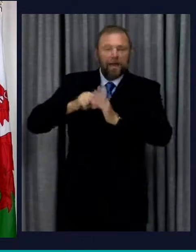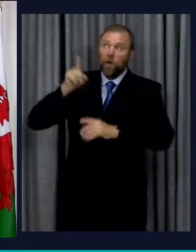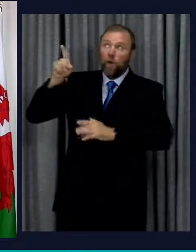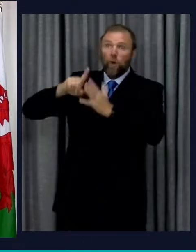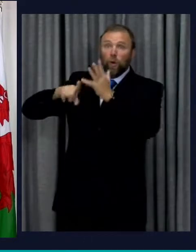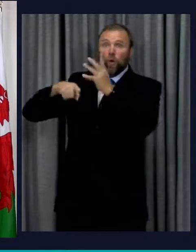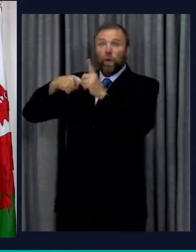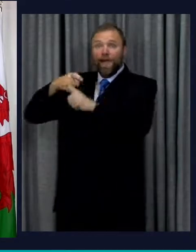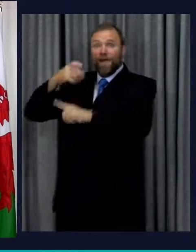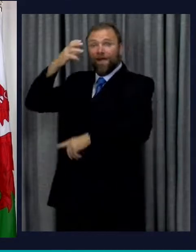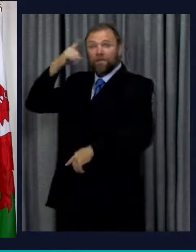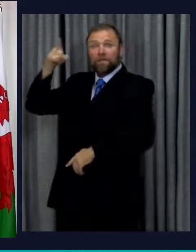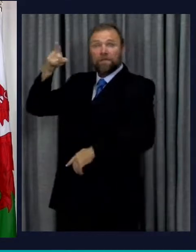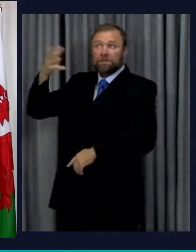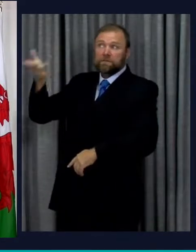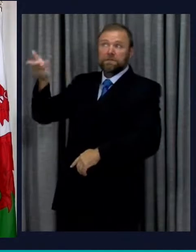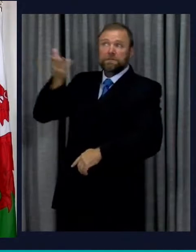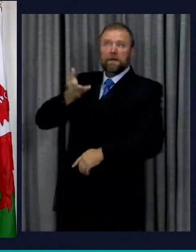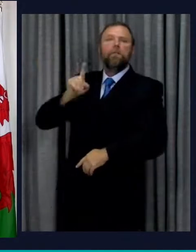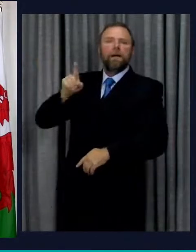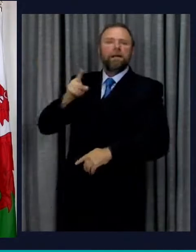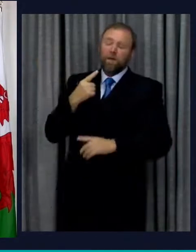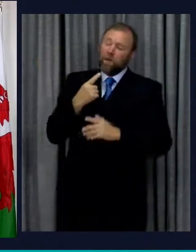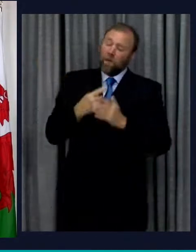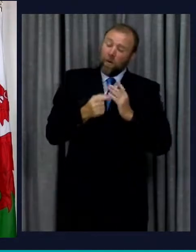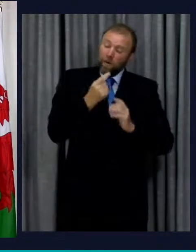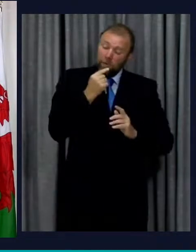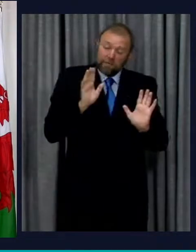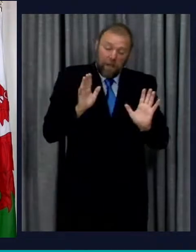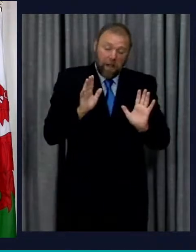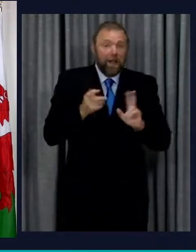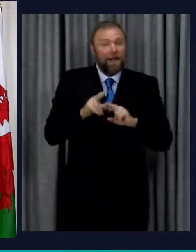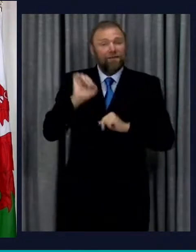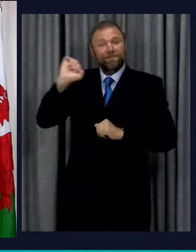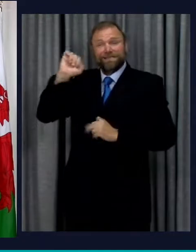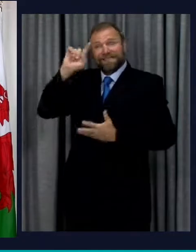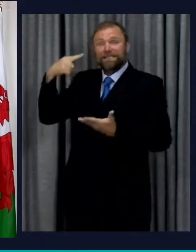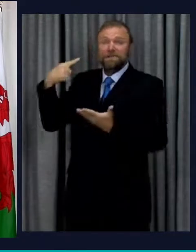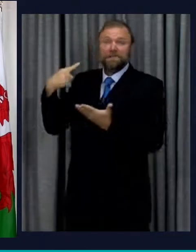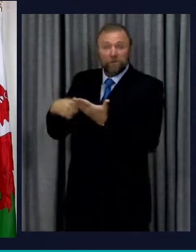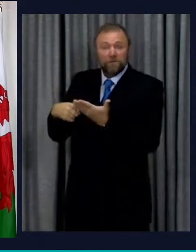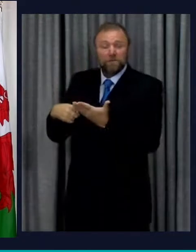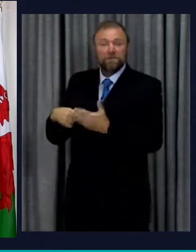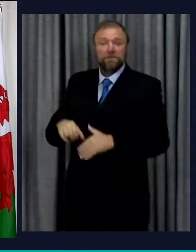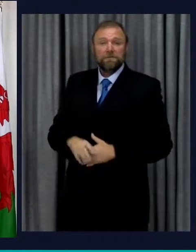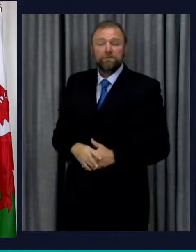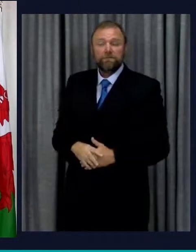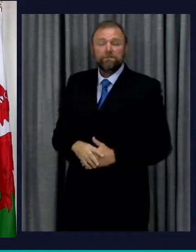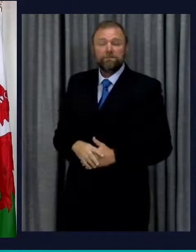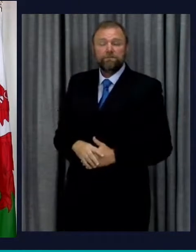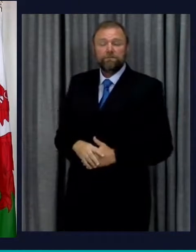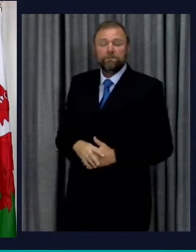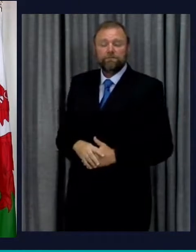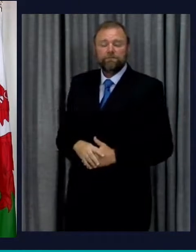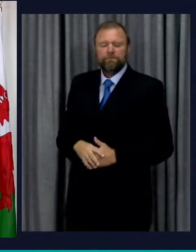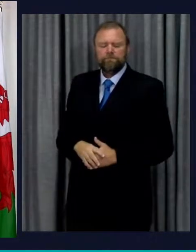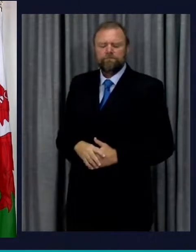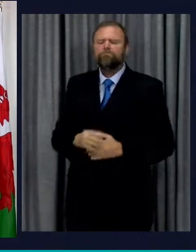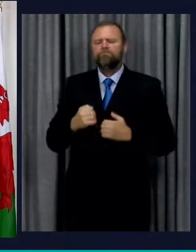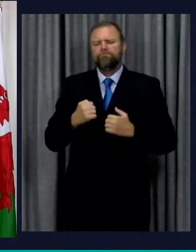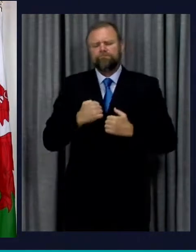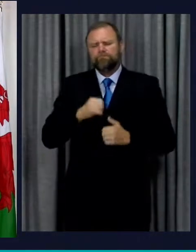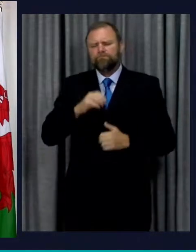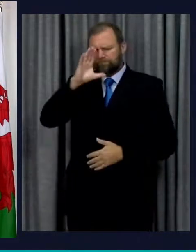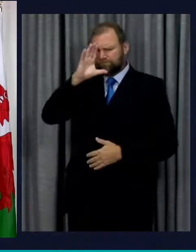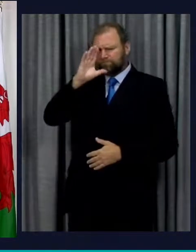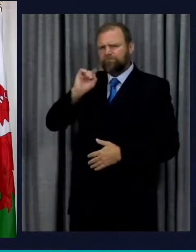government, but that will only be possible when decisions are finally taken in Westminster. My message to the UK government